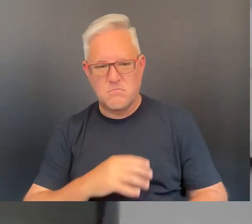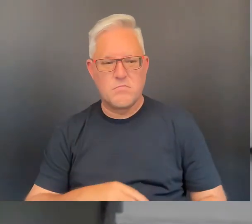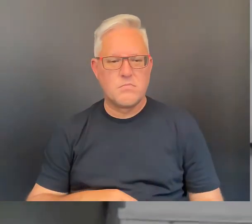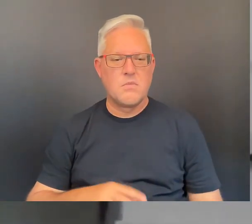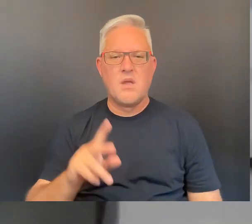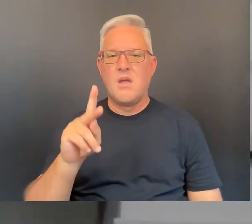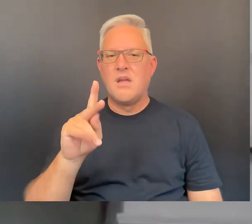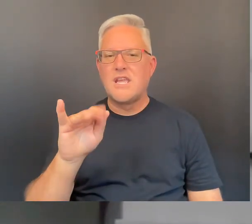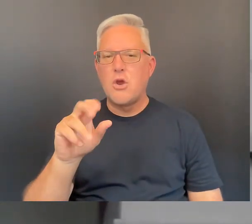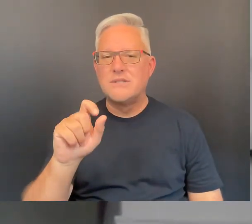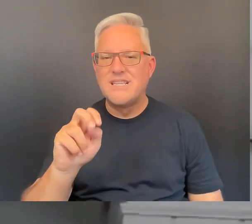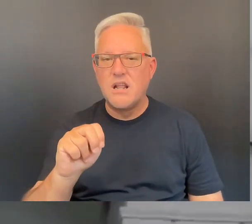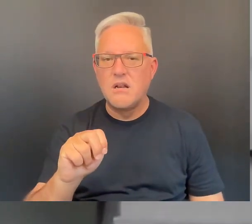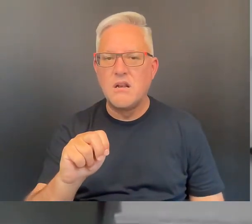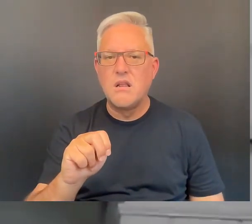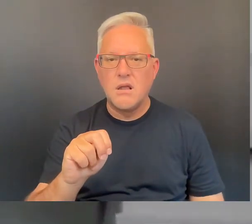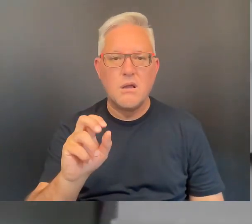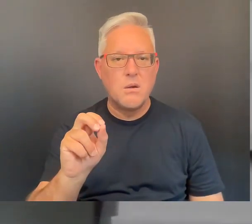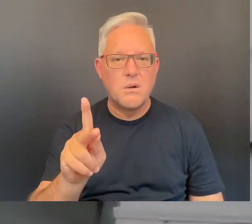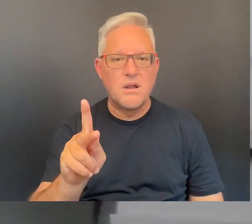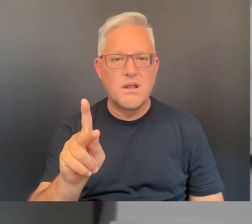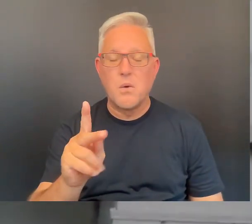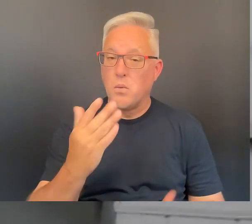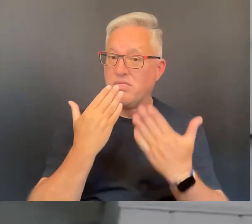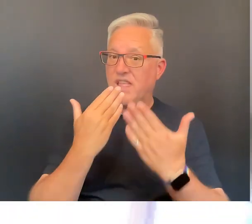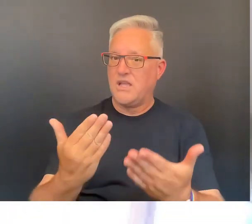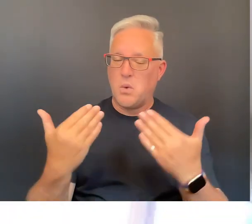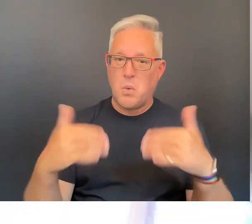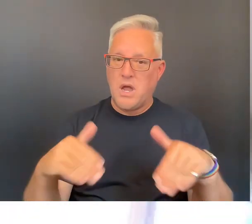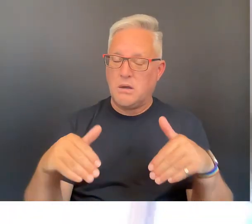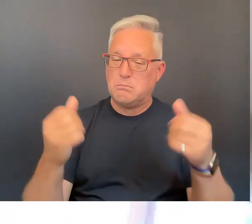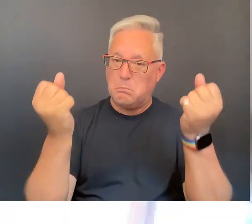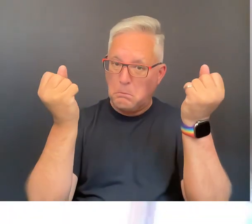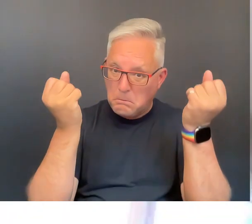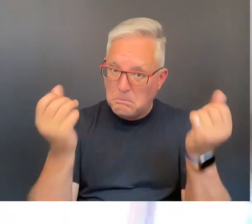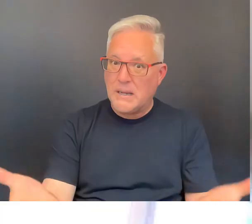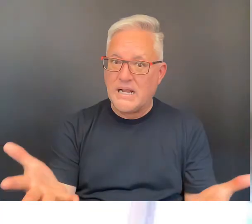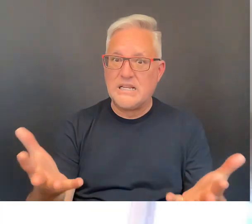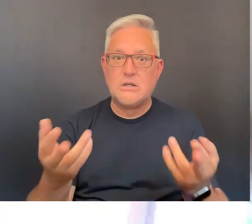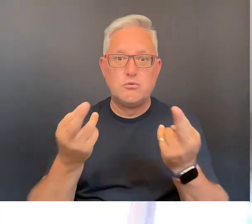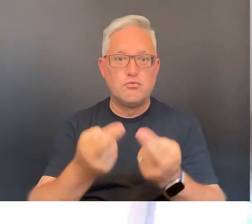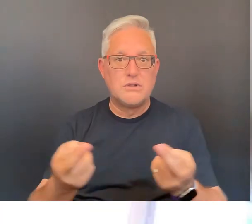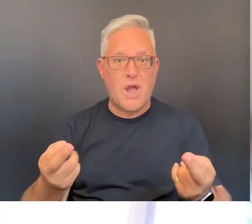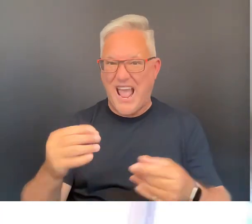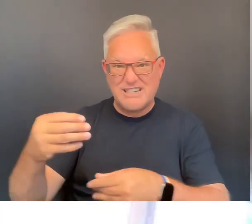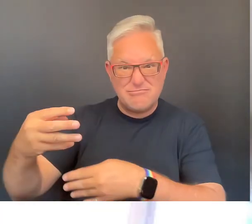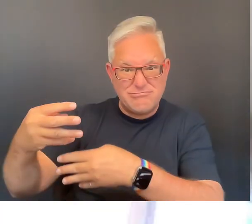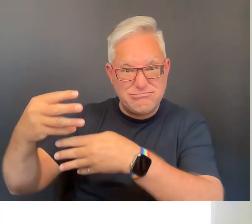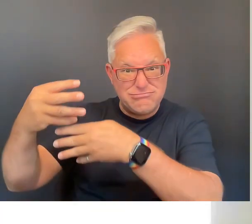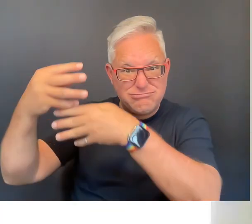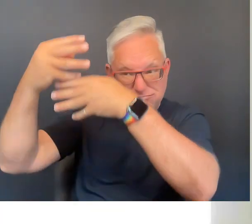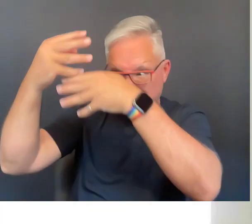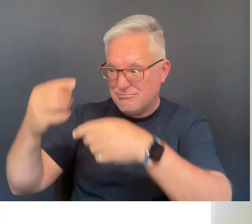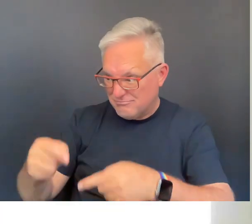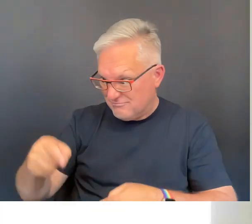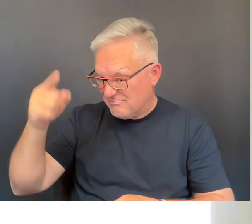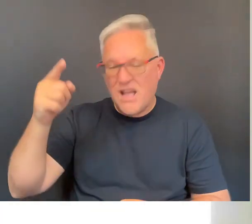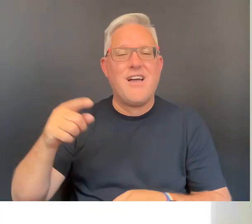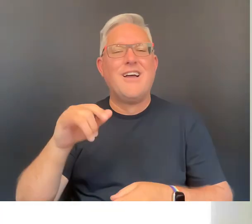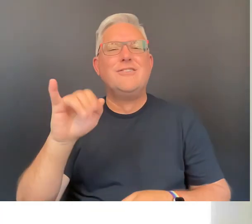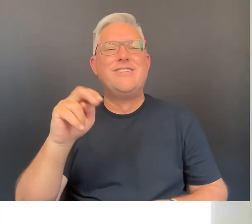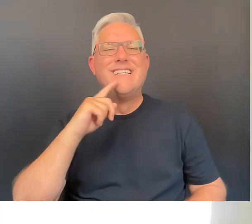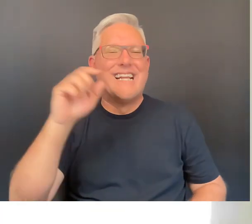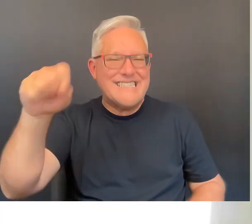Okay. Yeah. Thank you. Look at Yeah, all small those steps, resources Kristen, out there but too. I know yeah. I dropped a bunch